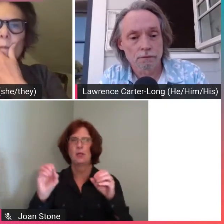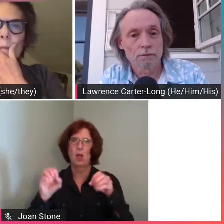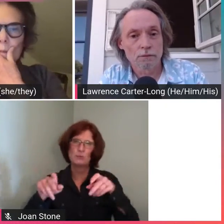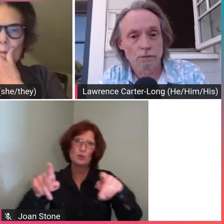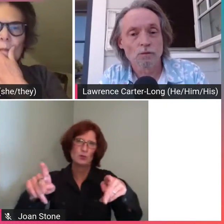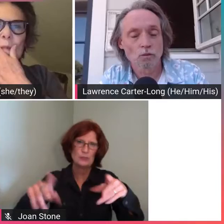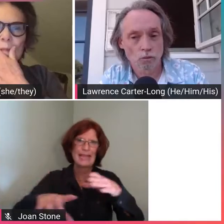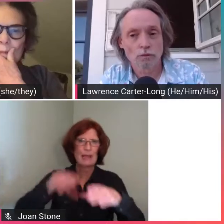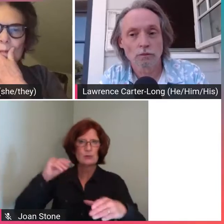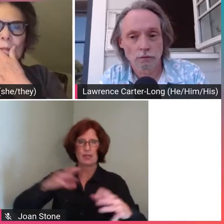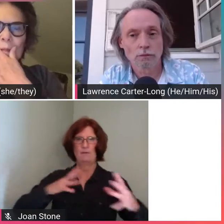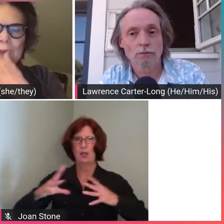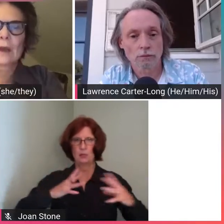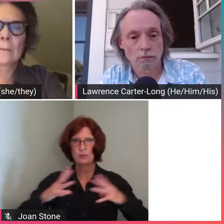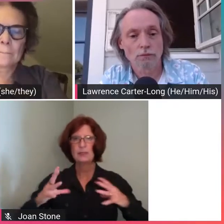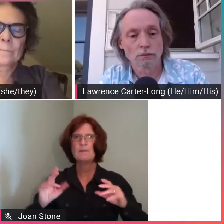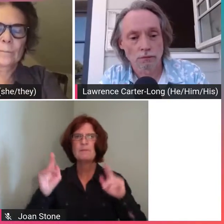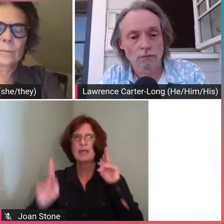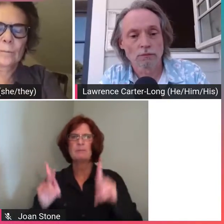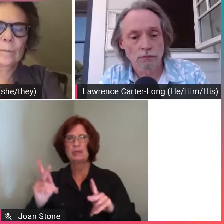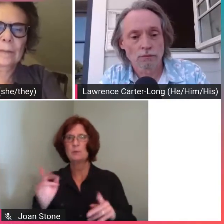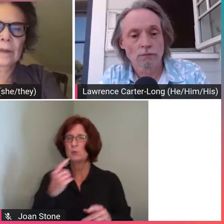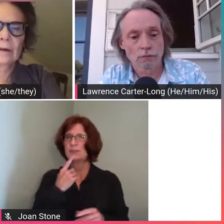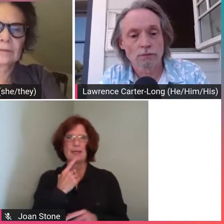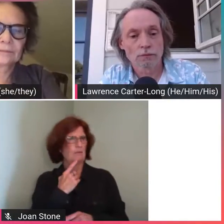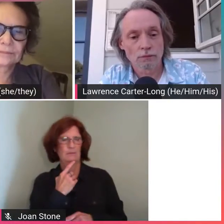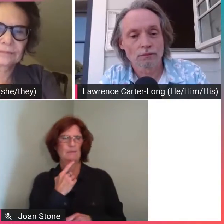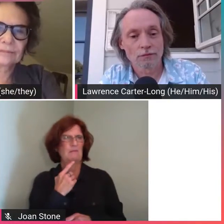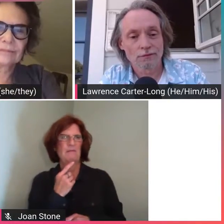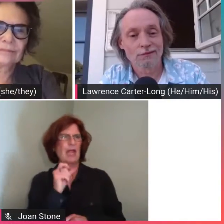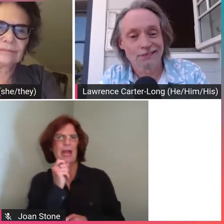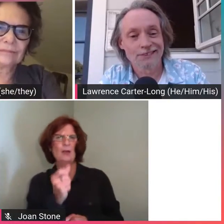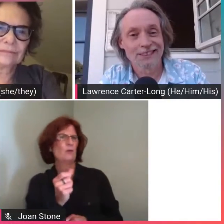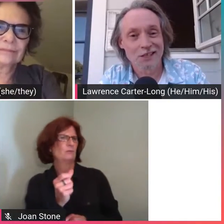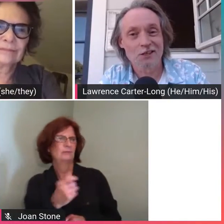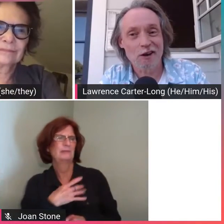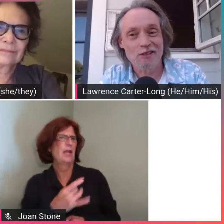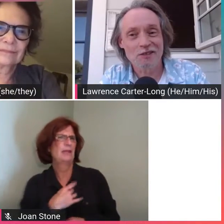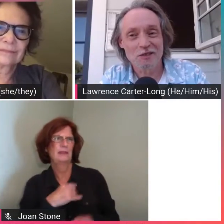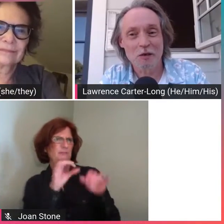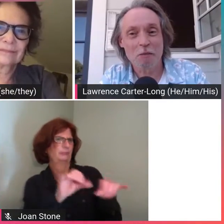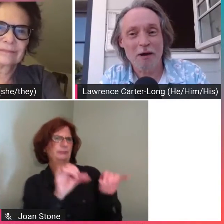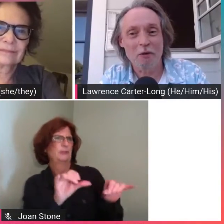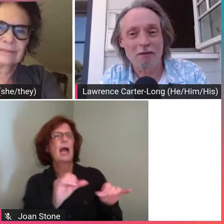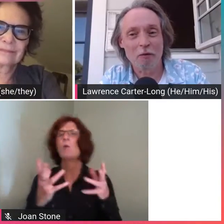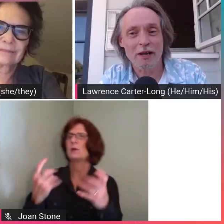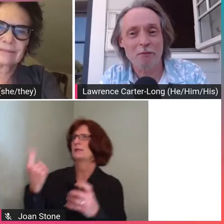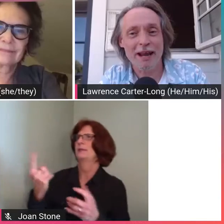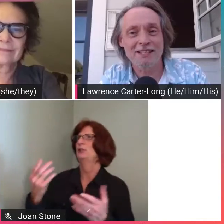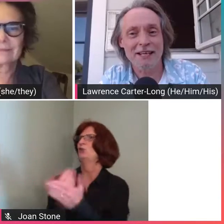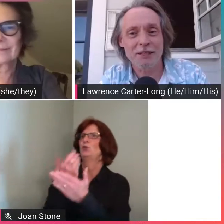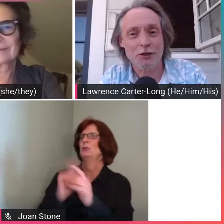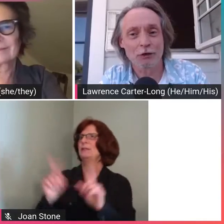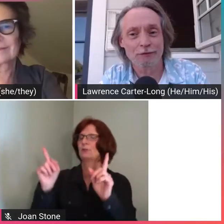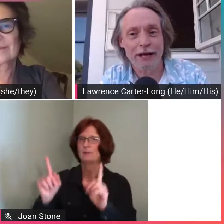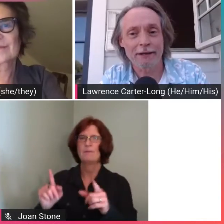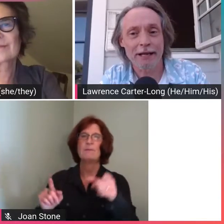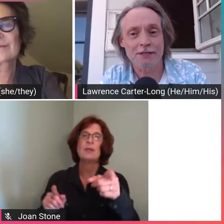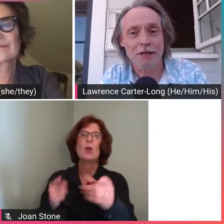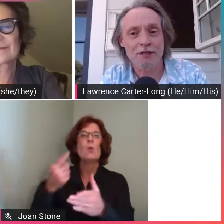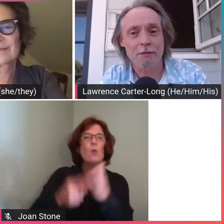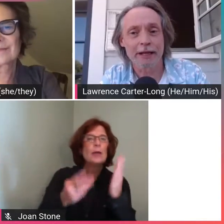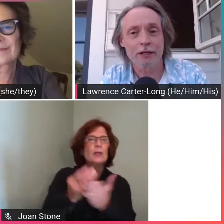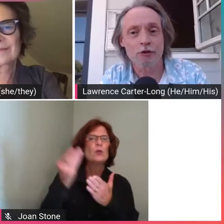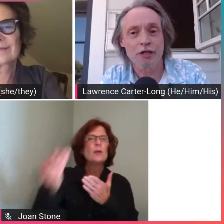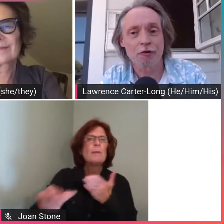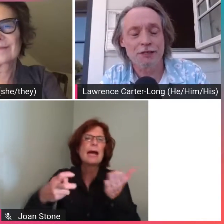have choices, and they'll maybe vote with their feet, I guess, and they'll all their dollars. Sure. I hope so. What you buy a ticket to, right?